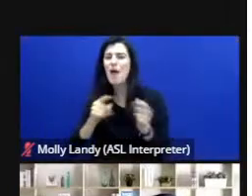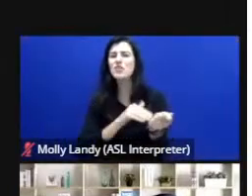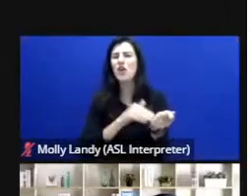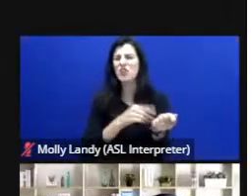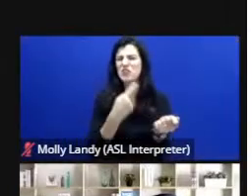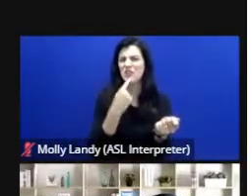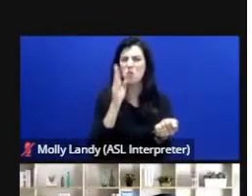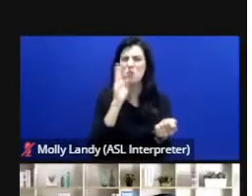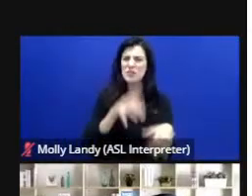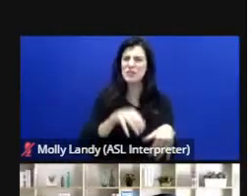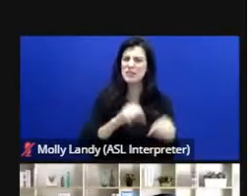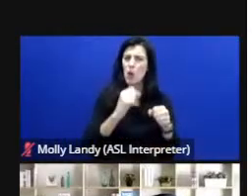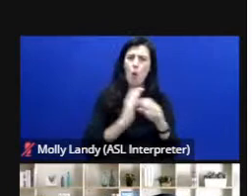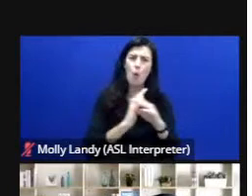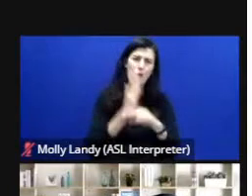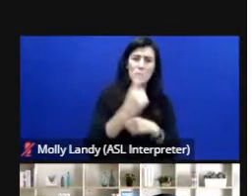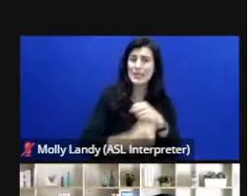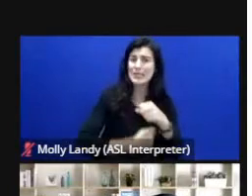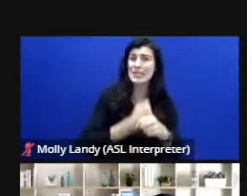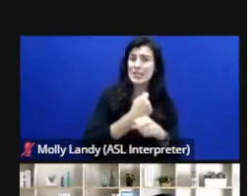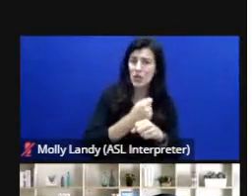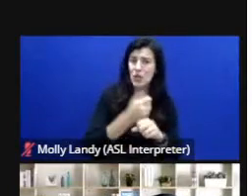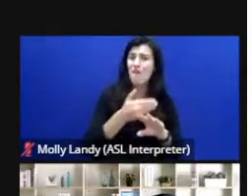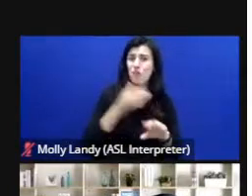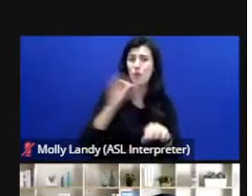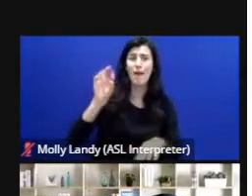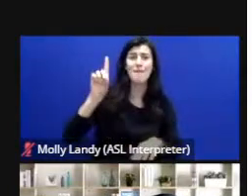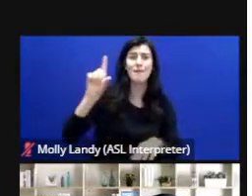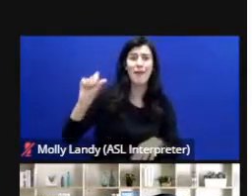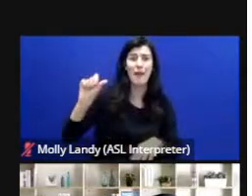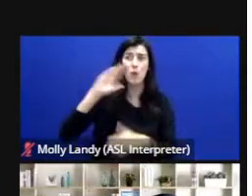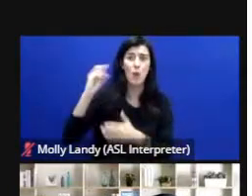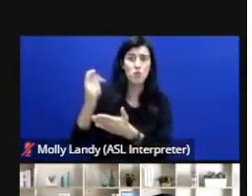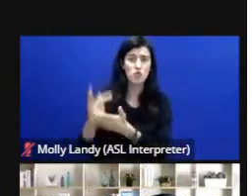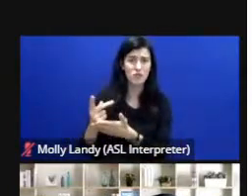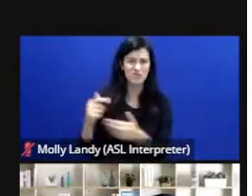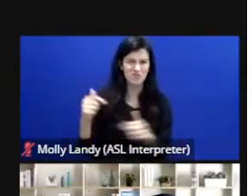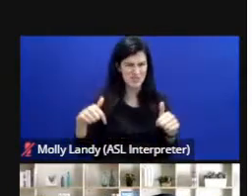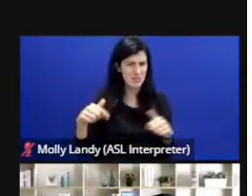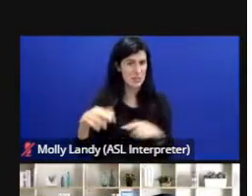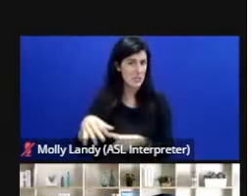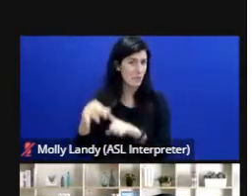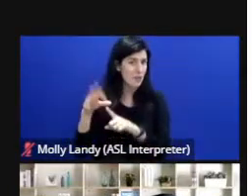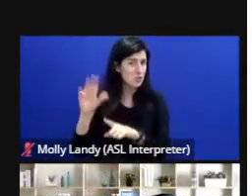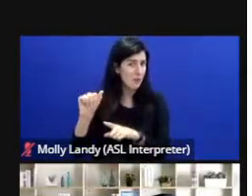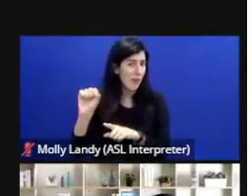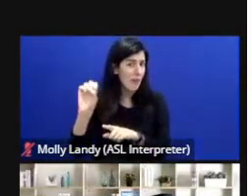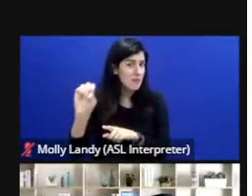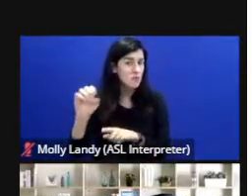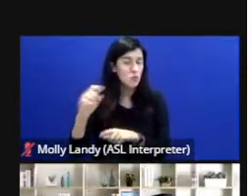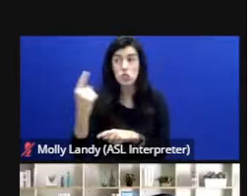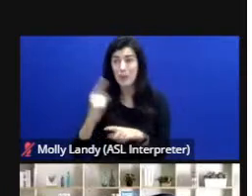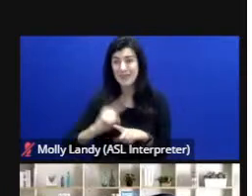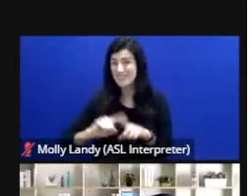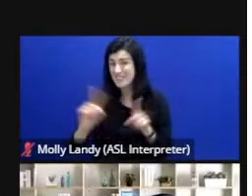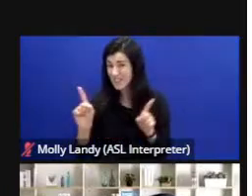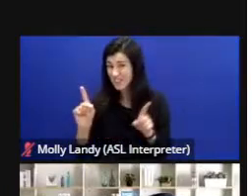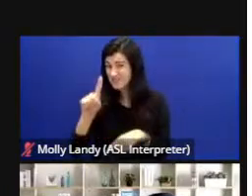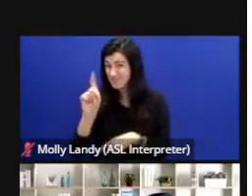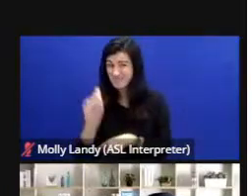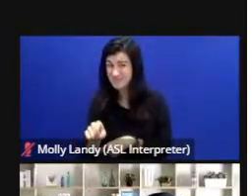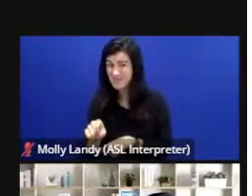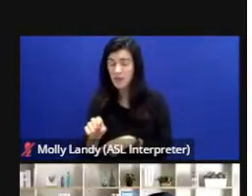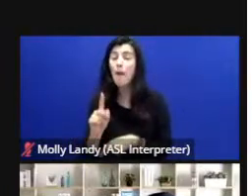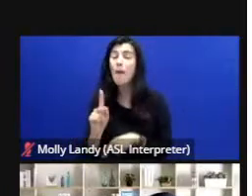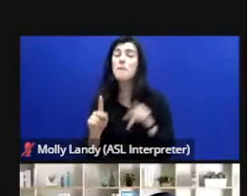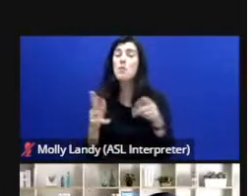can get fully approved by the FDA. Is this a special case again? Is this something different? People have mentioned the